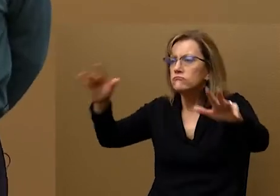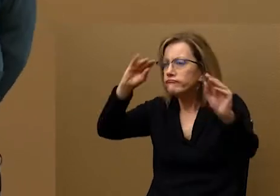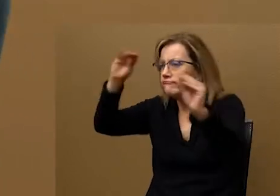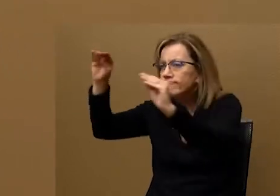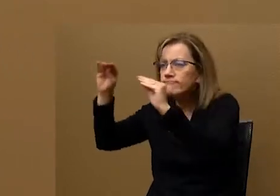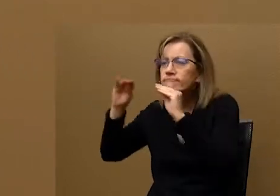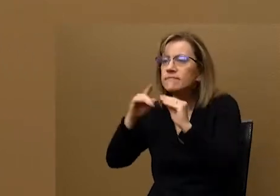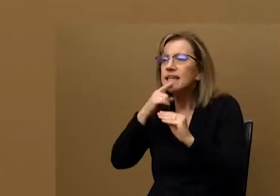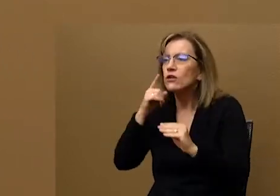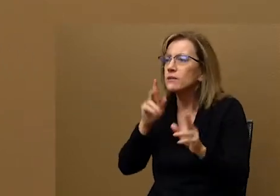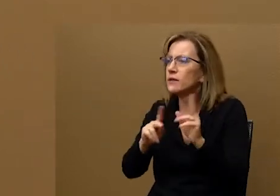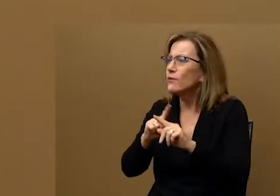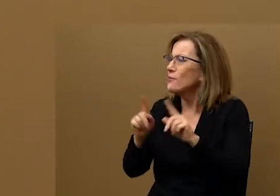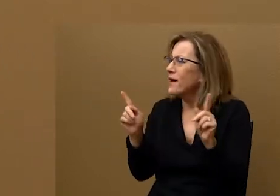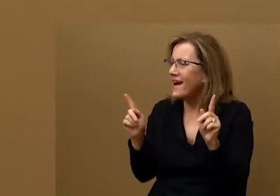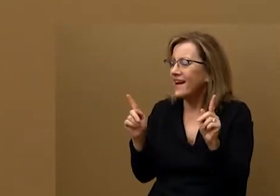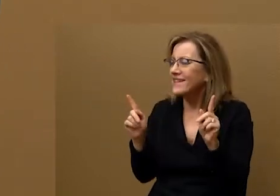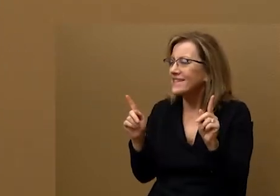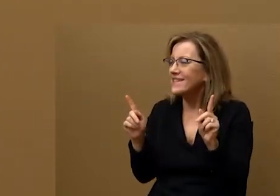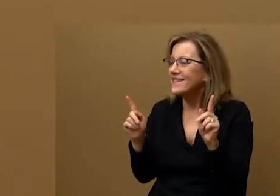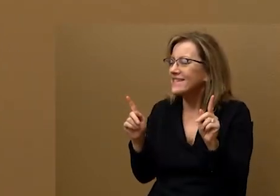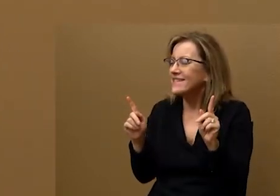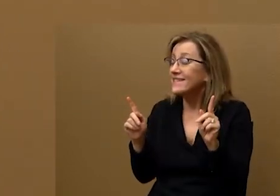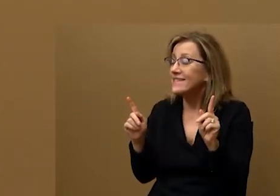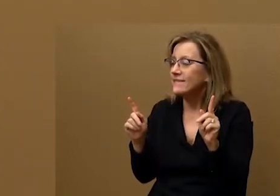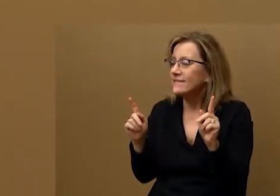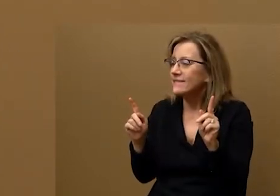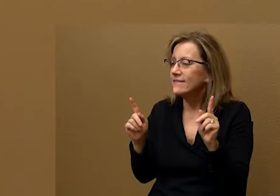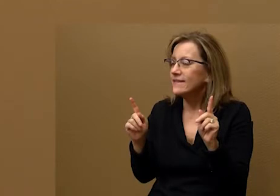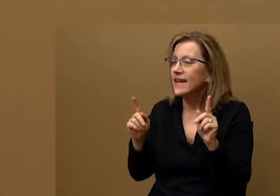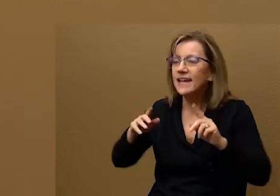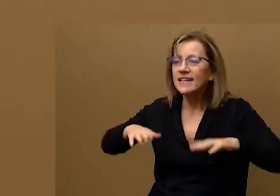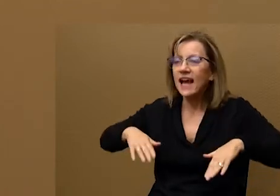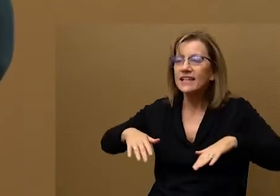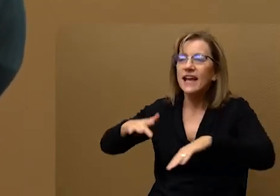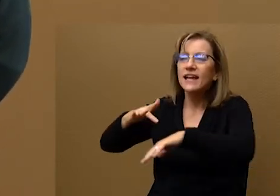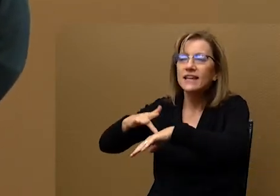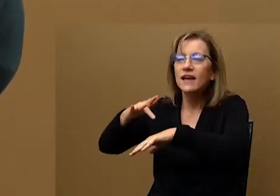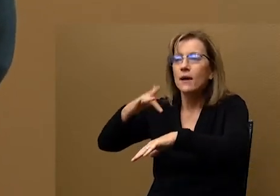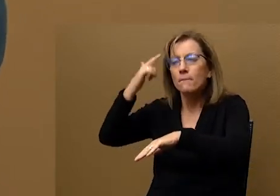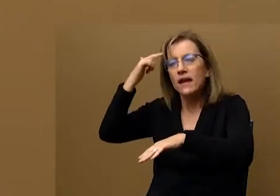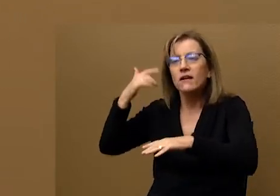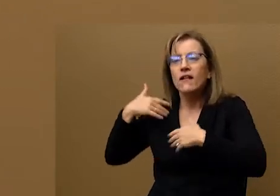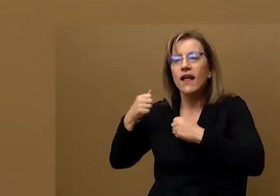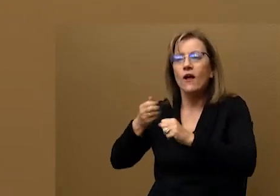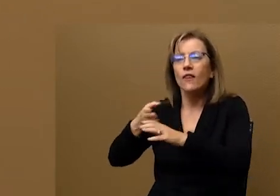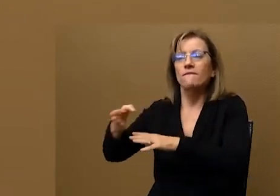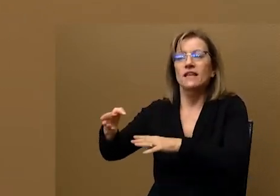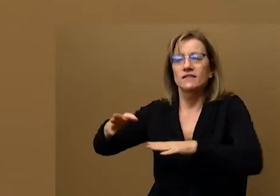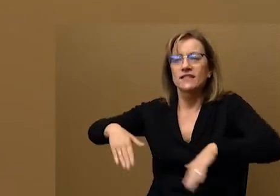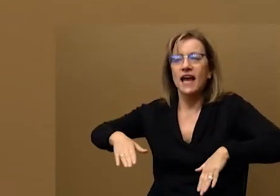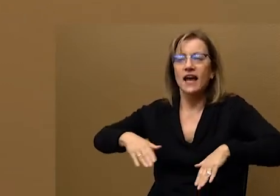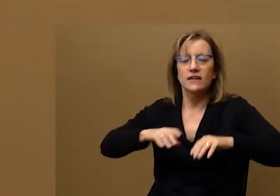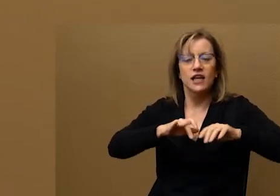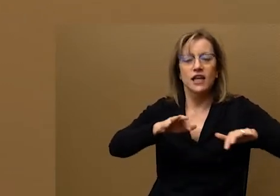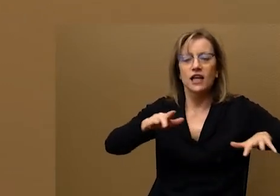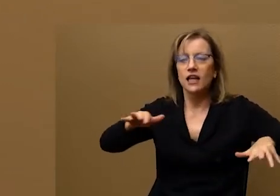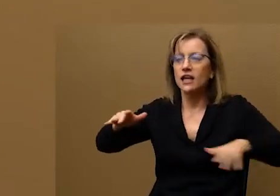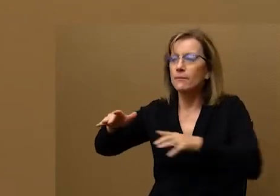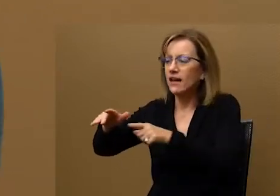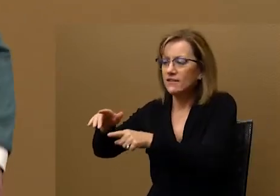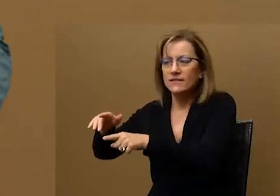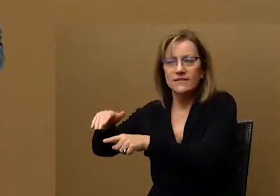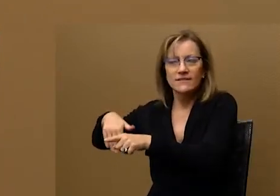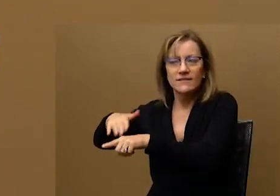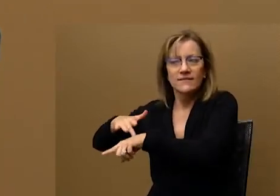people. However, it hadn't really hit the mental health field yet. So if you